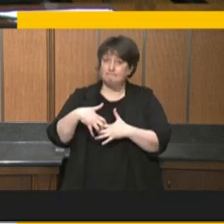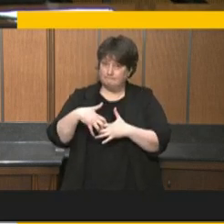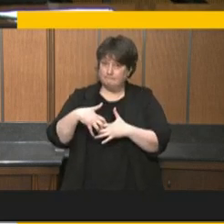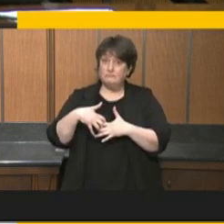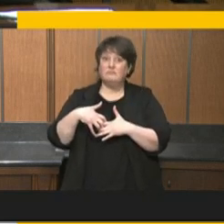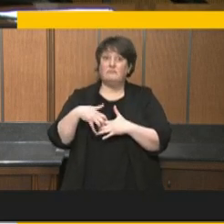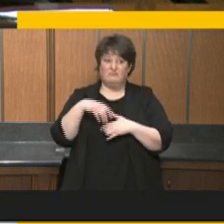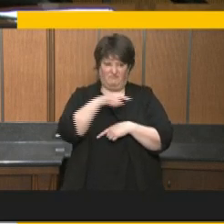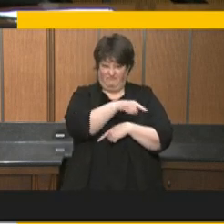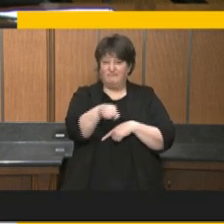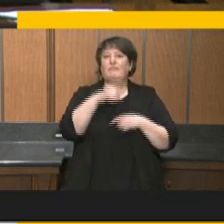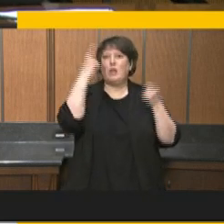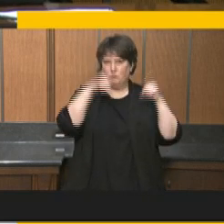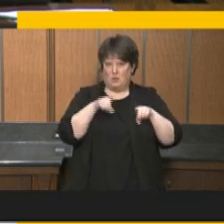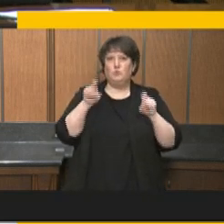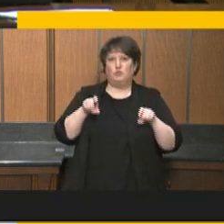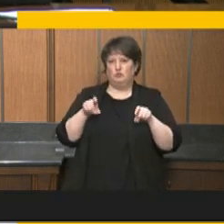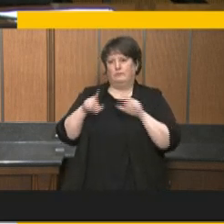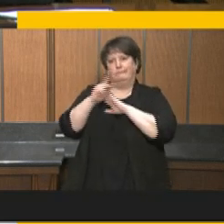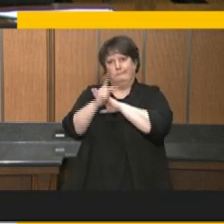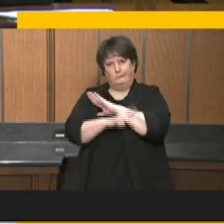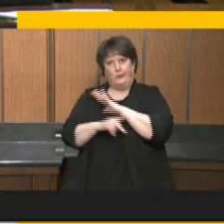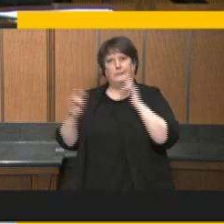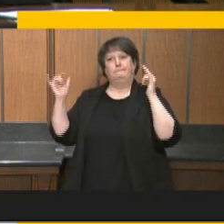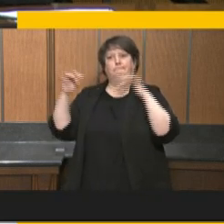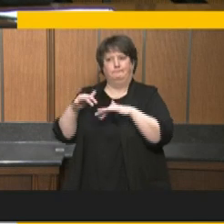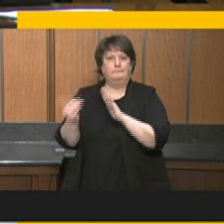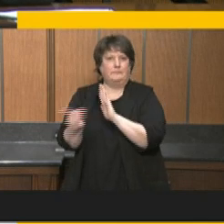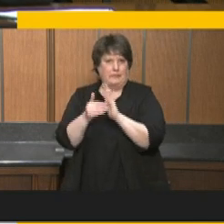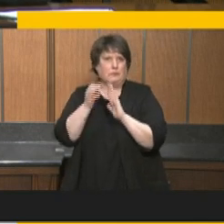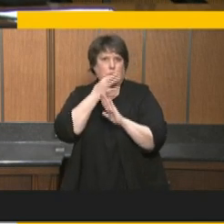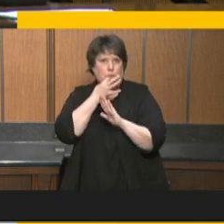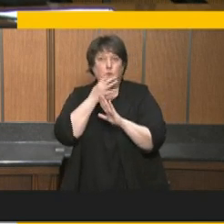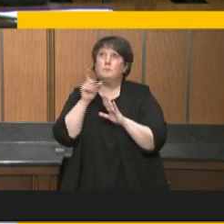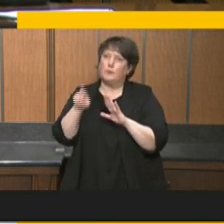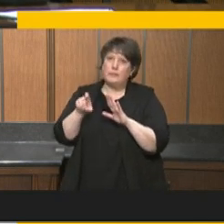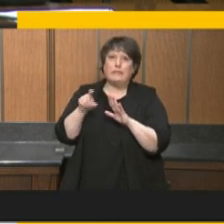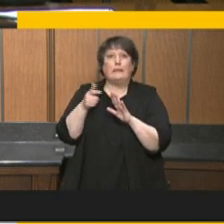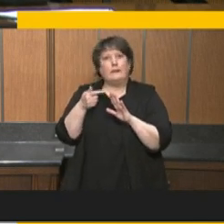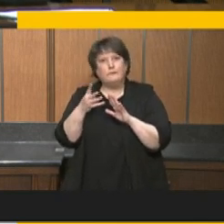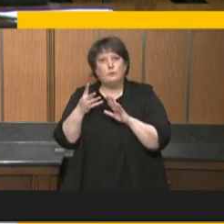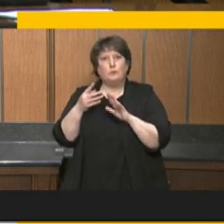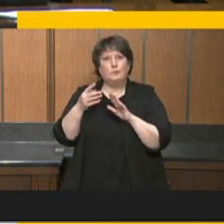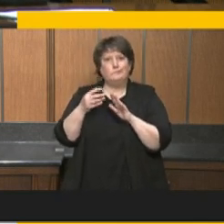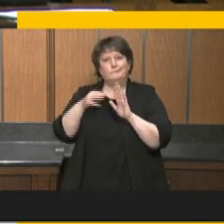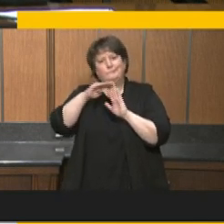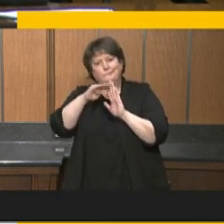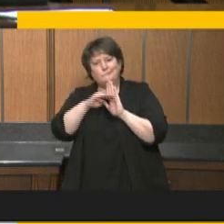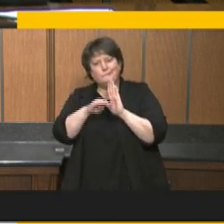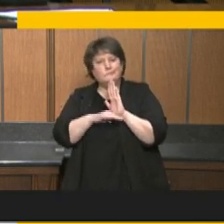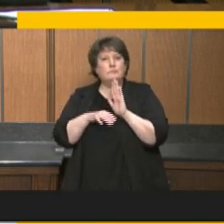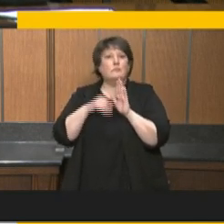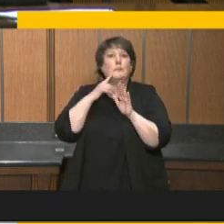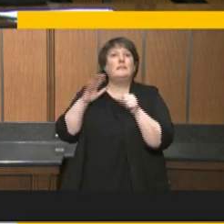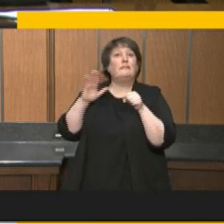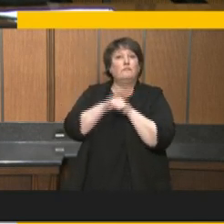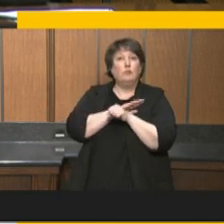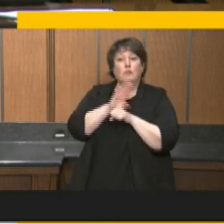very quickly. There are a few mechanisms to put in place. It's going to take the full bill that will have to be sent to the Speaker of the